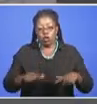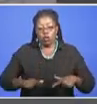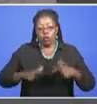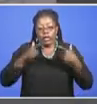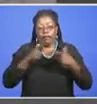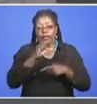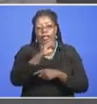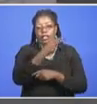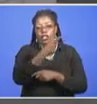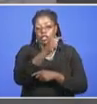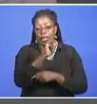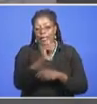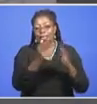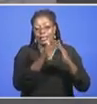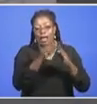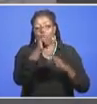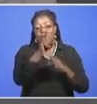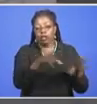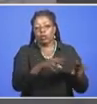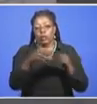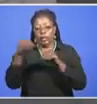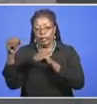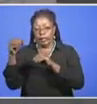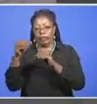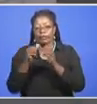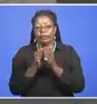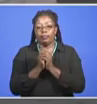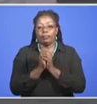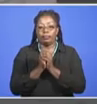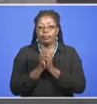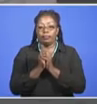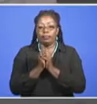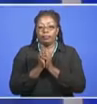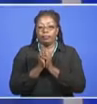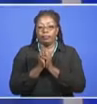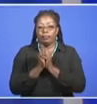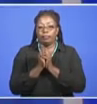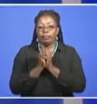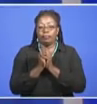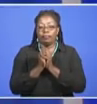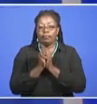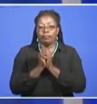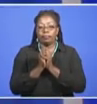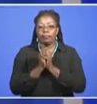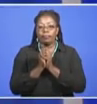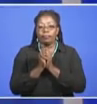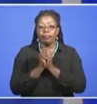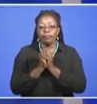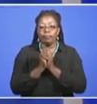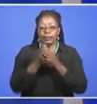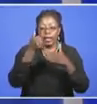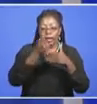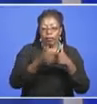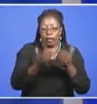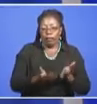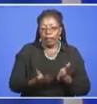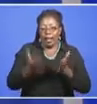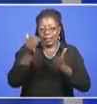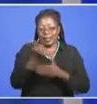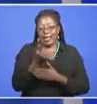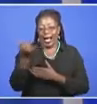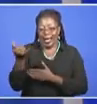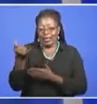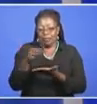towns must leave. Jimenita Swain, ZNS Network News. Well, breadbasket items and some